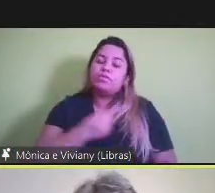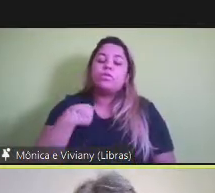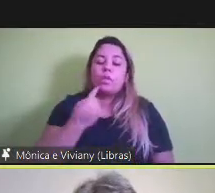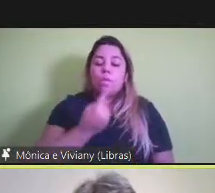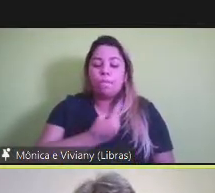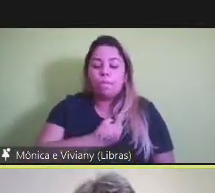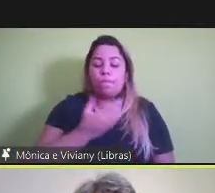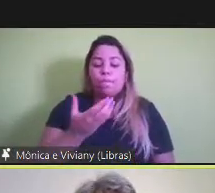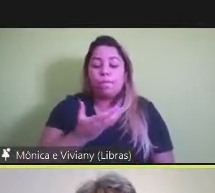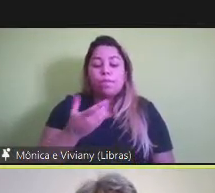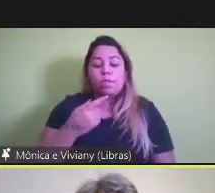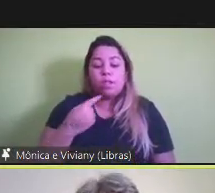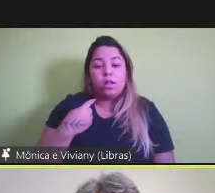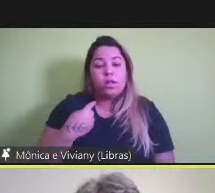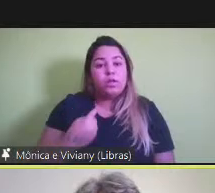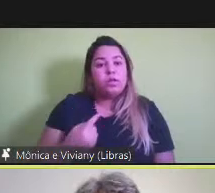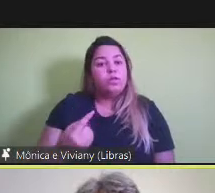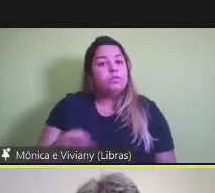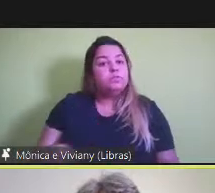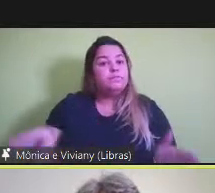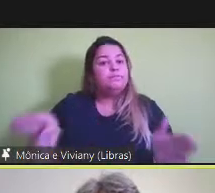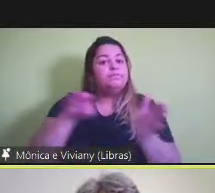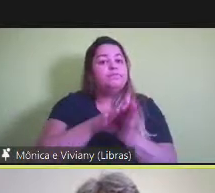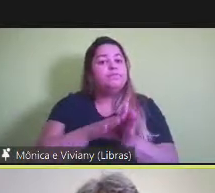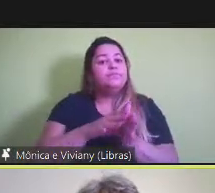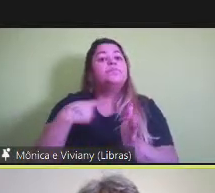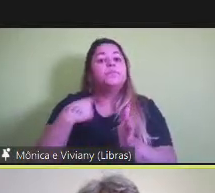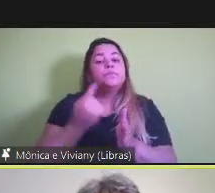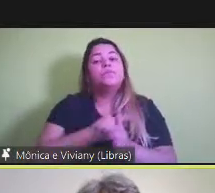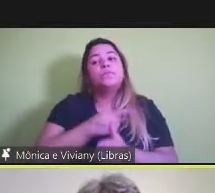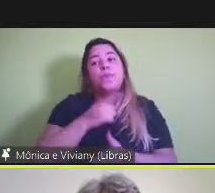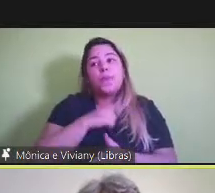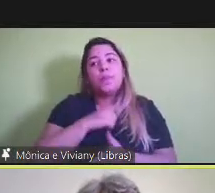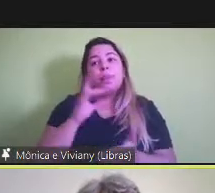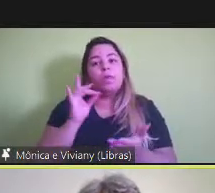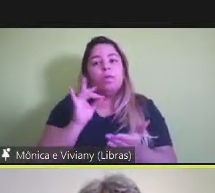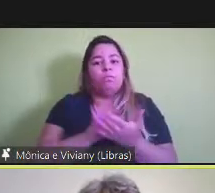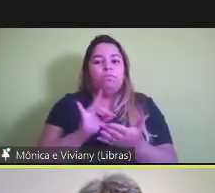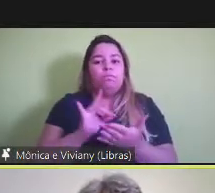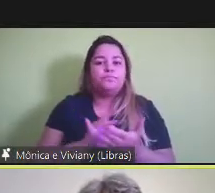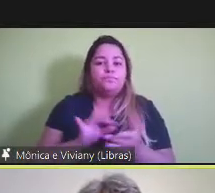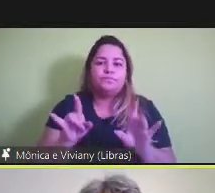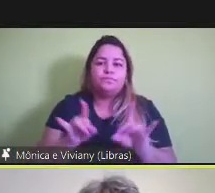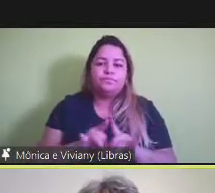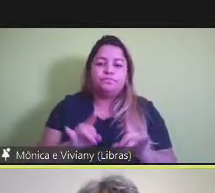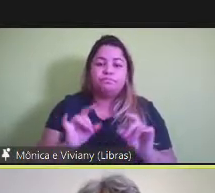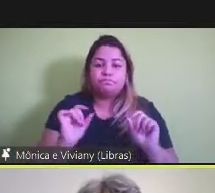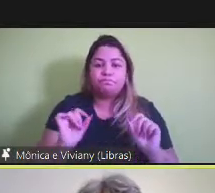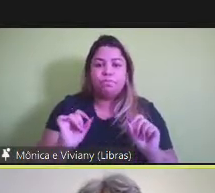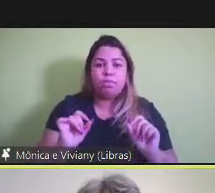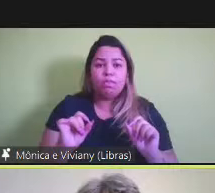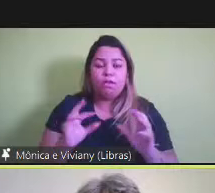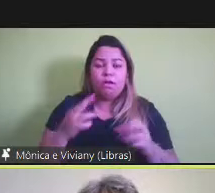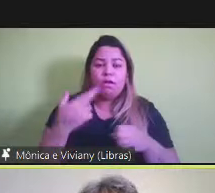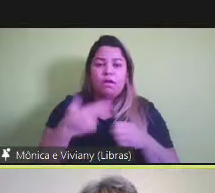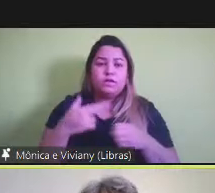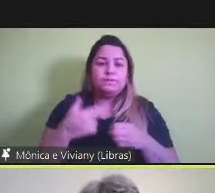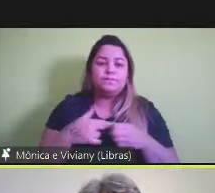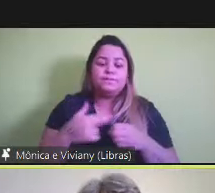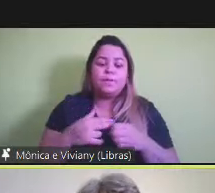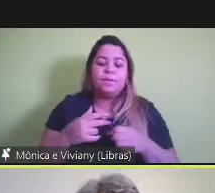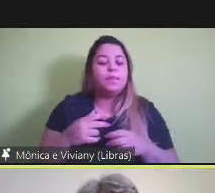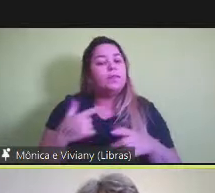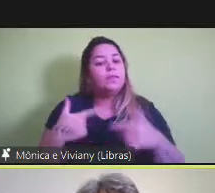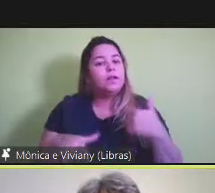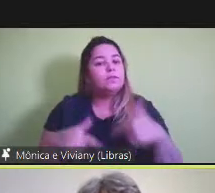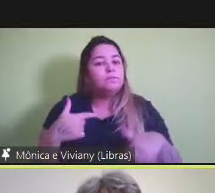work, and where we want to get our destination. And we have what we have as a reality in each